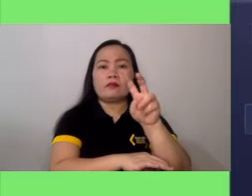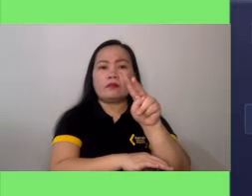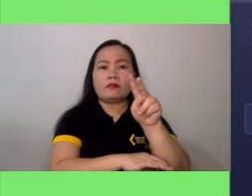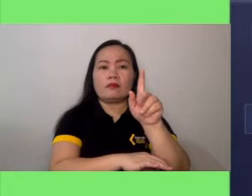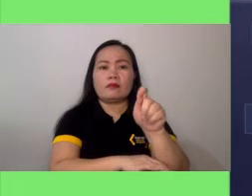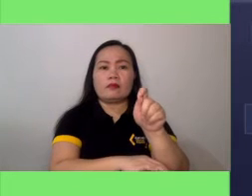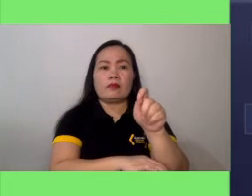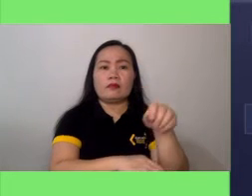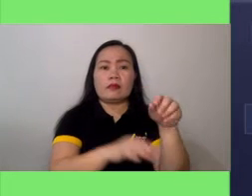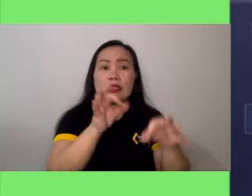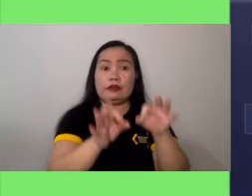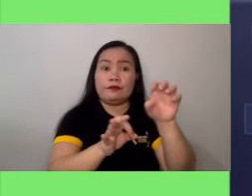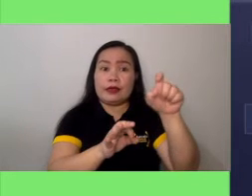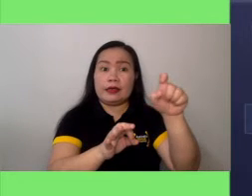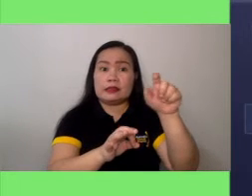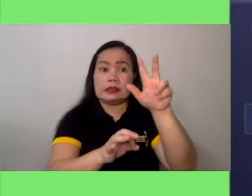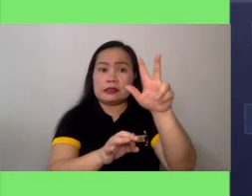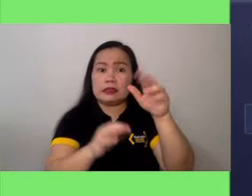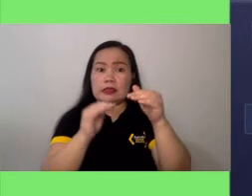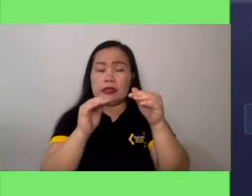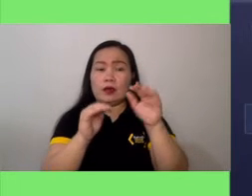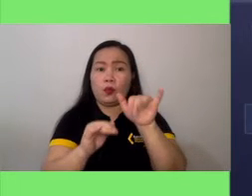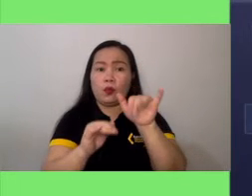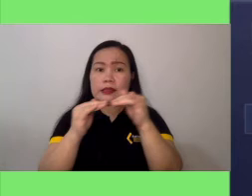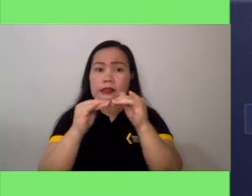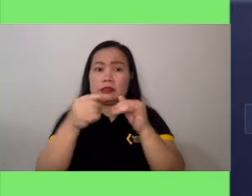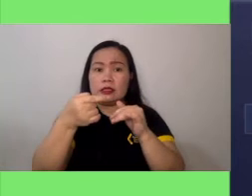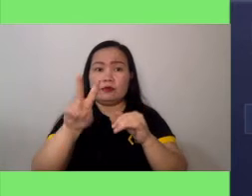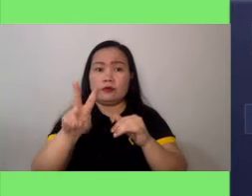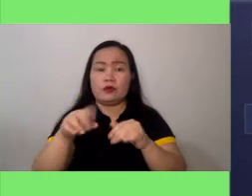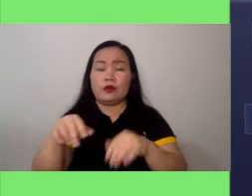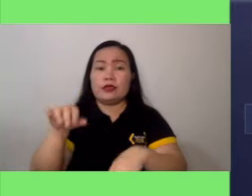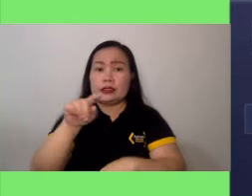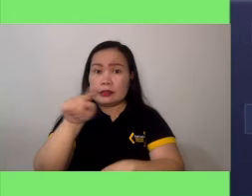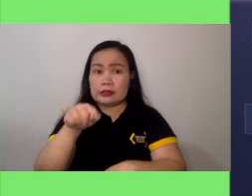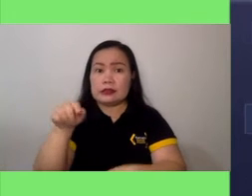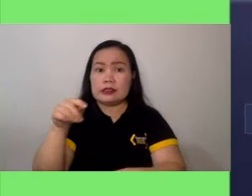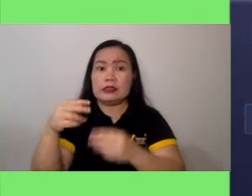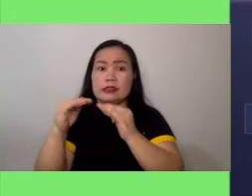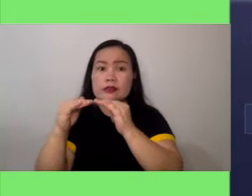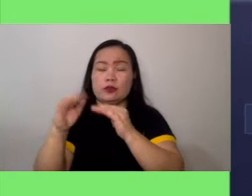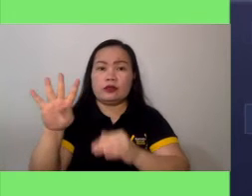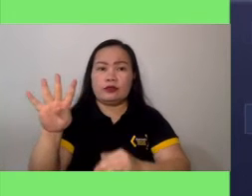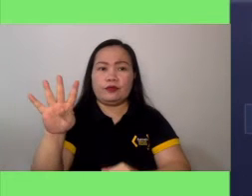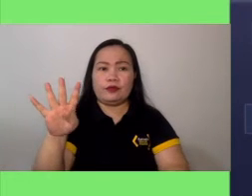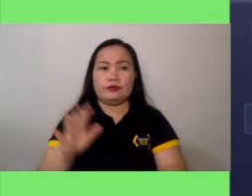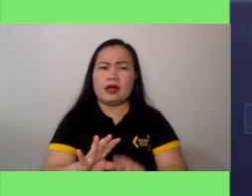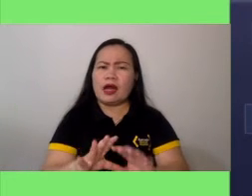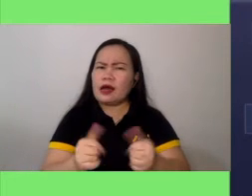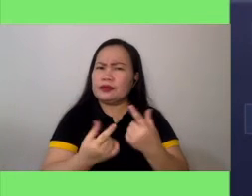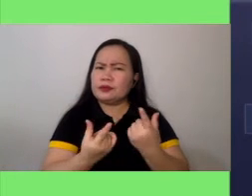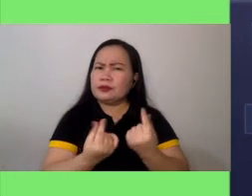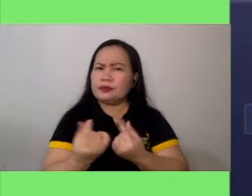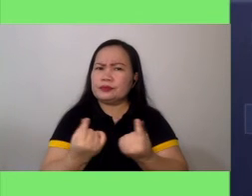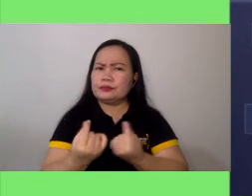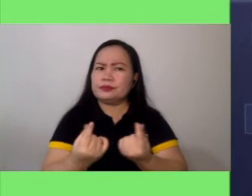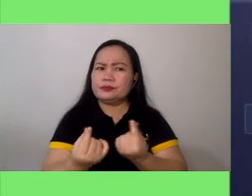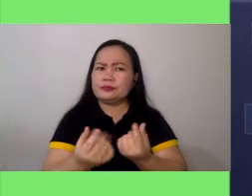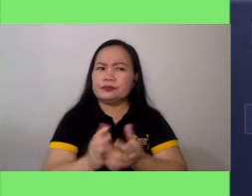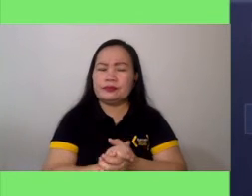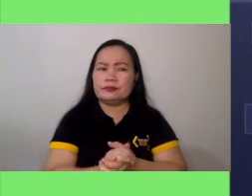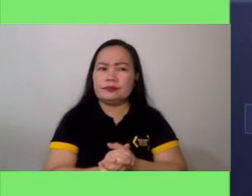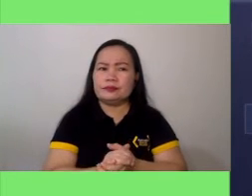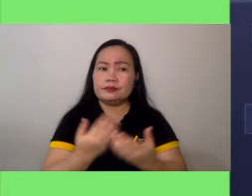equal to negative 2, and z is equal to 4. So, kapag may exponent na tayo, paano po gagawin? So, I have here